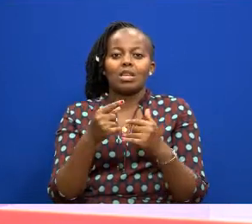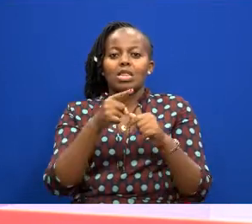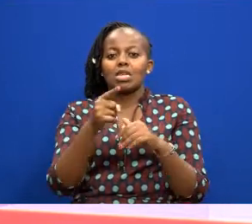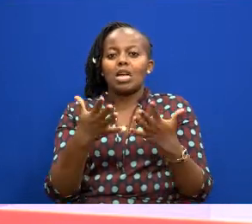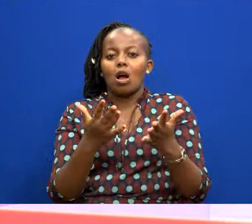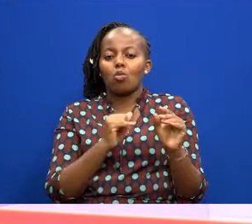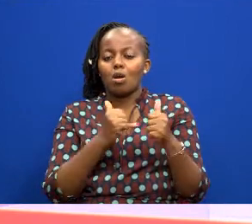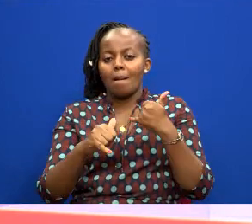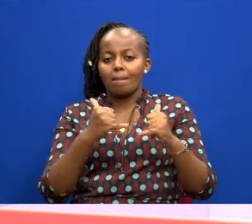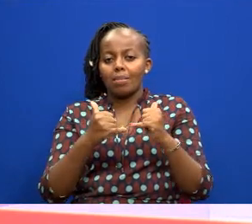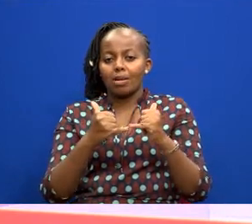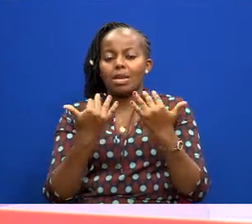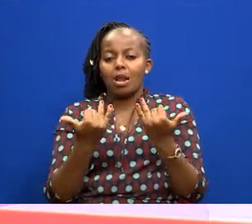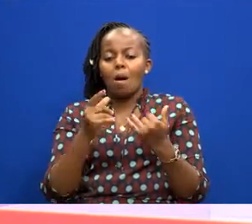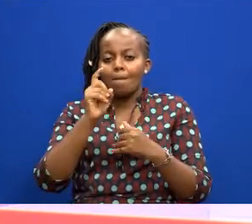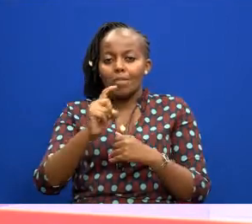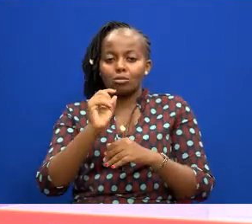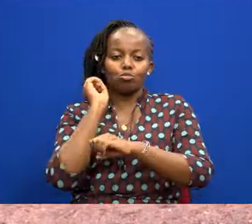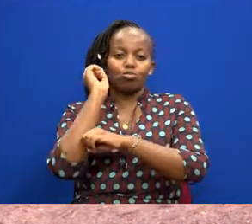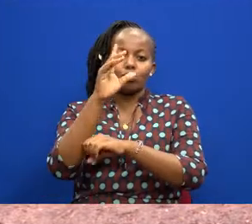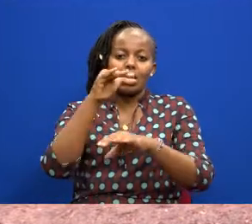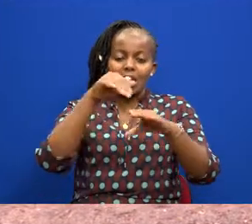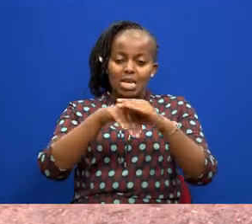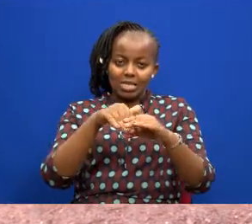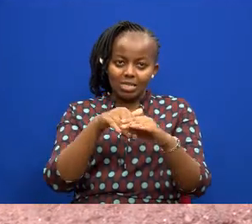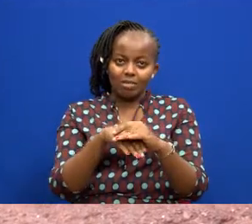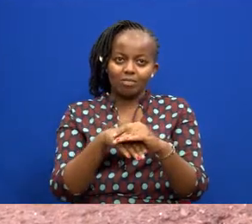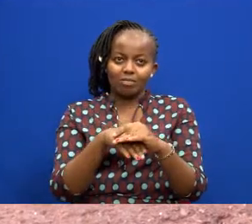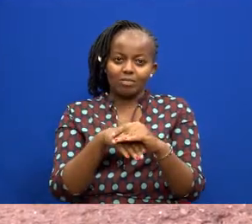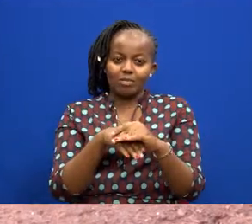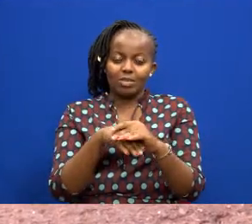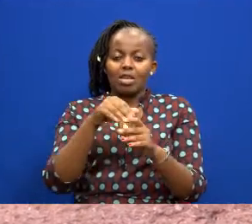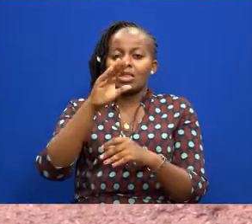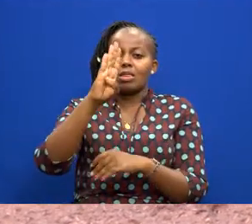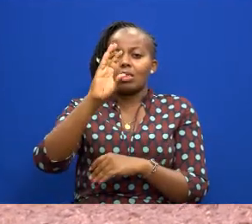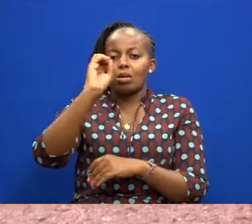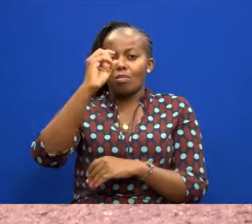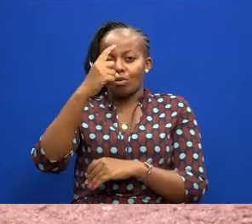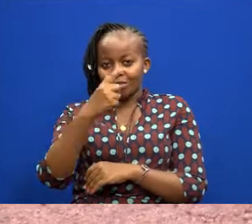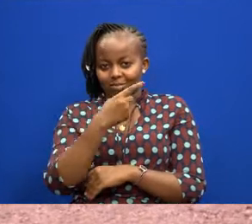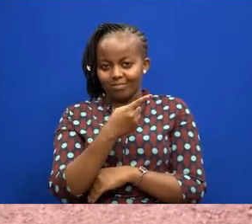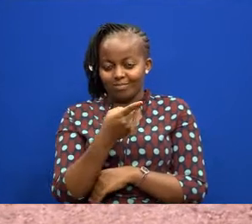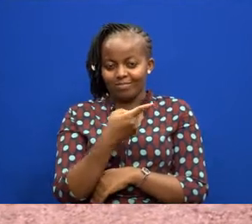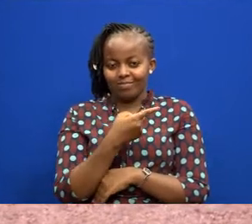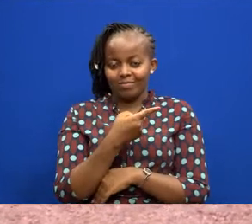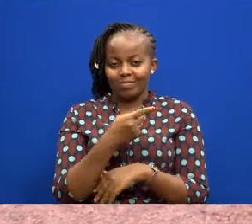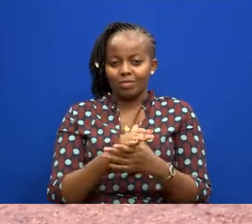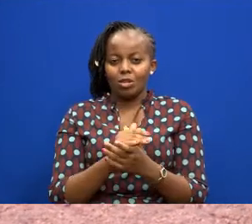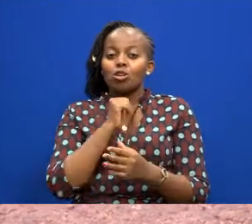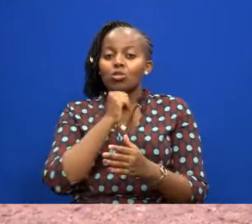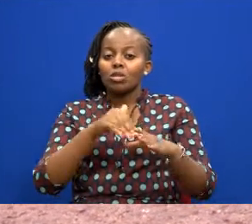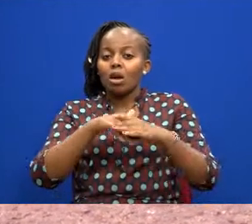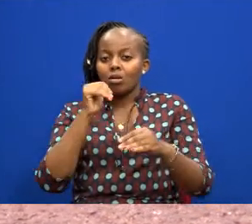played. You have to throw your marker inside the box. Inside. Not outside the